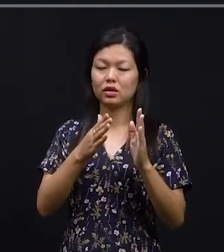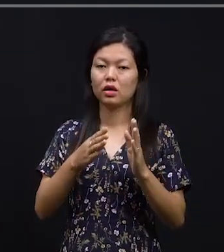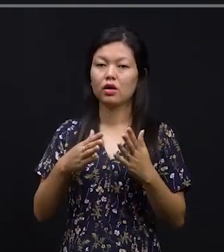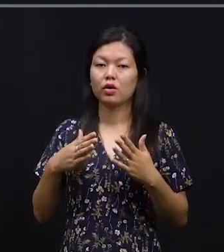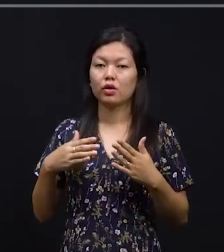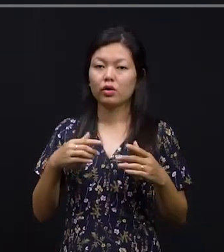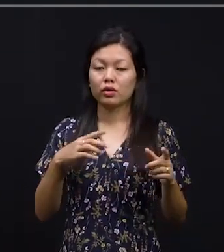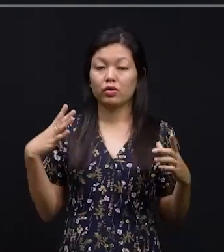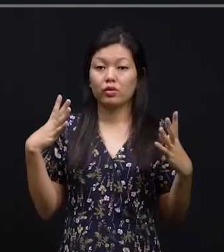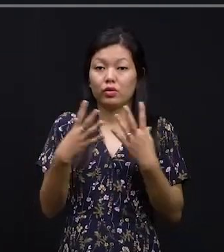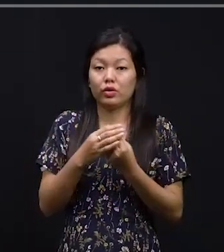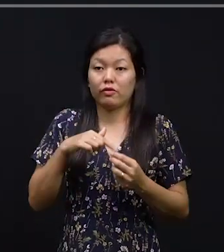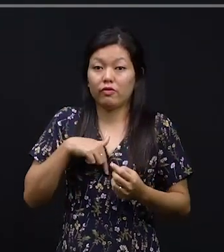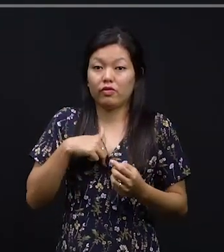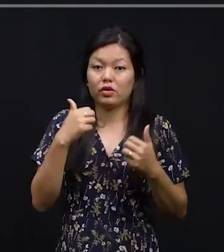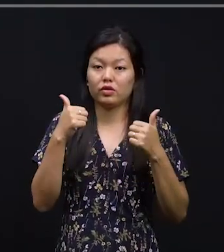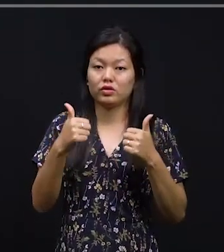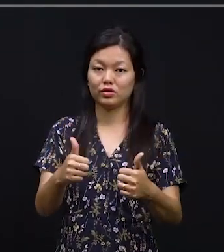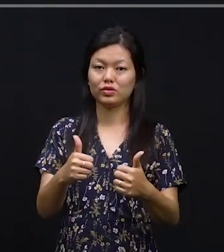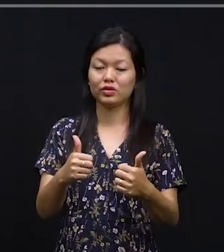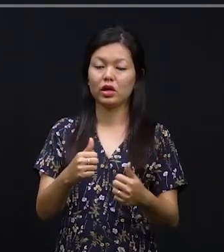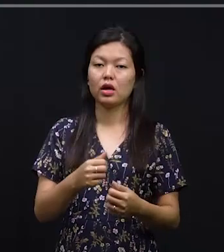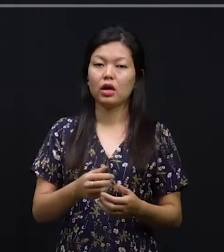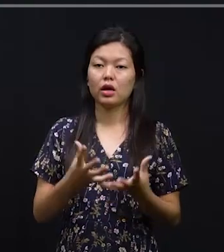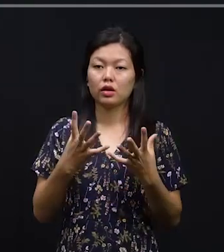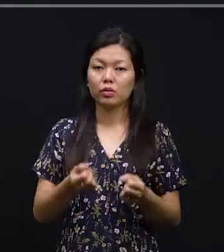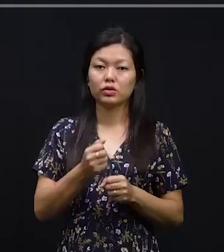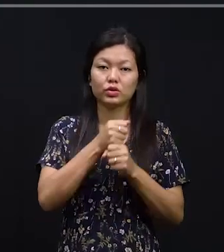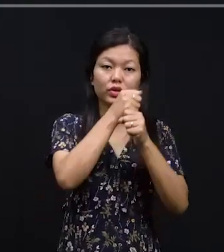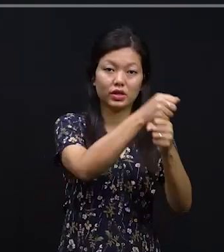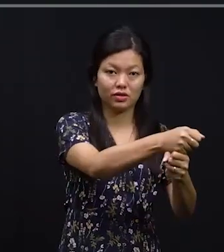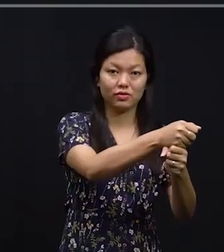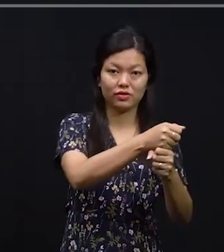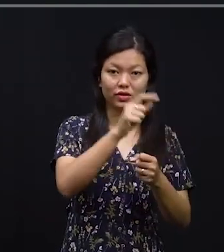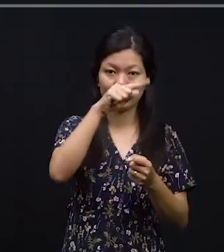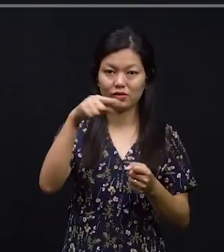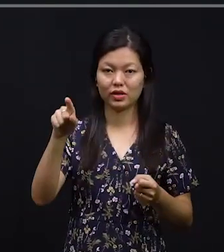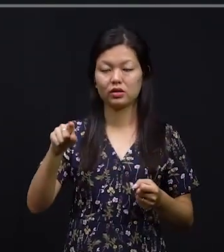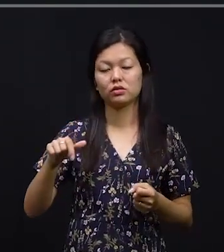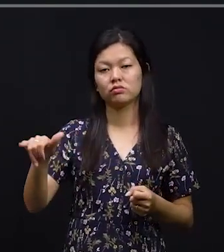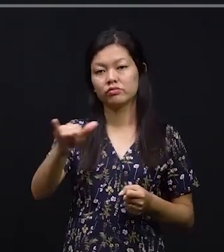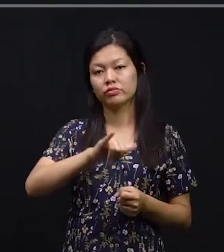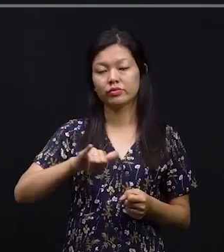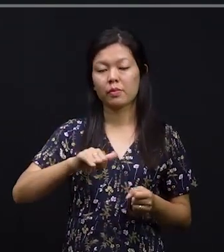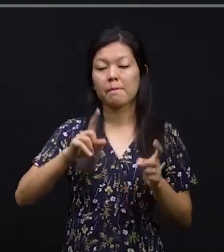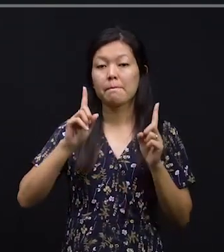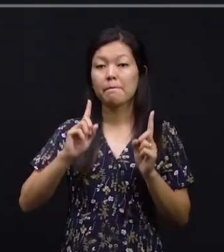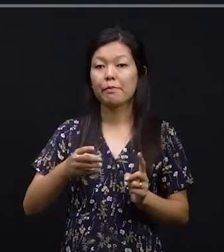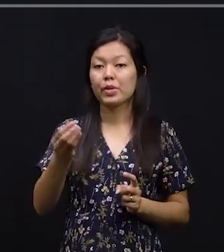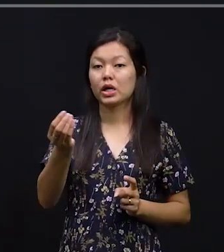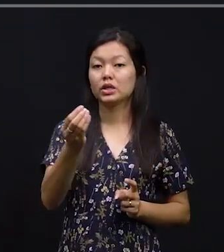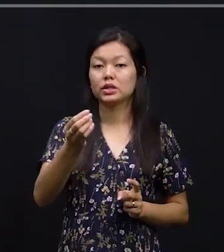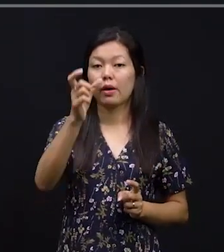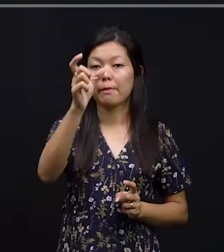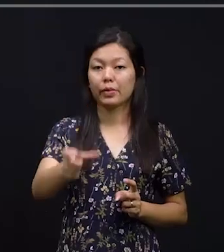to spread their joy, the cheer of Christmas that they carry along with them. But there are some people, you might have gone for carols, there